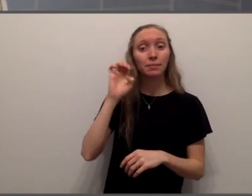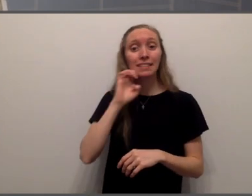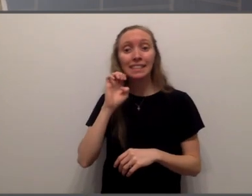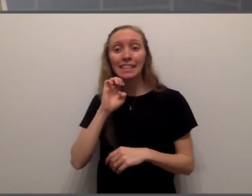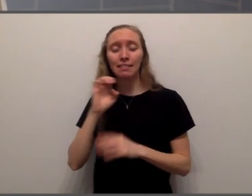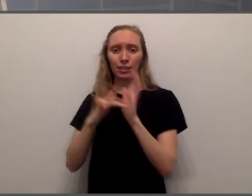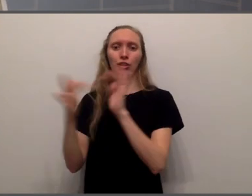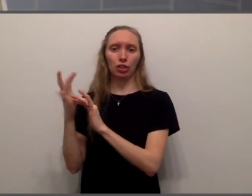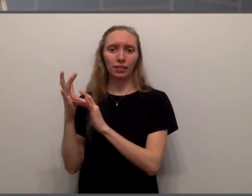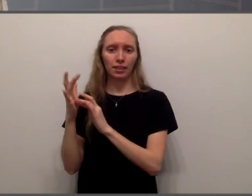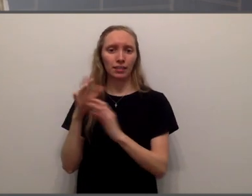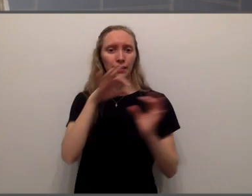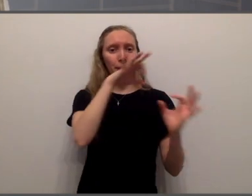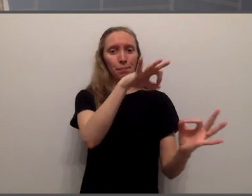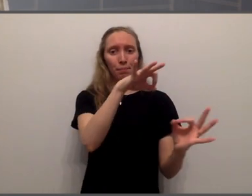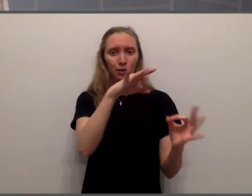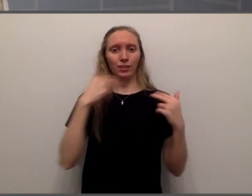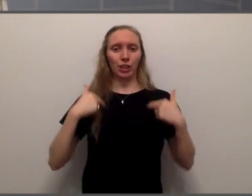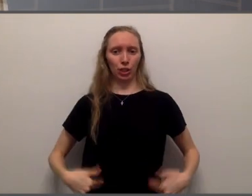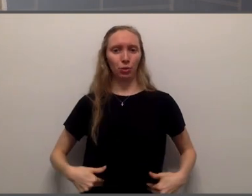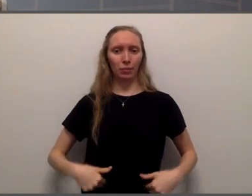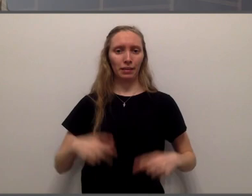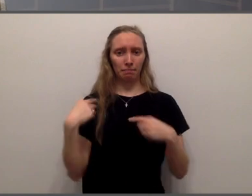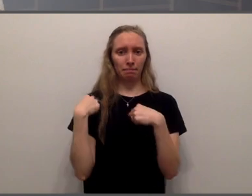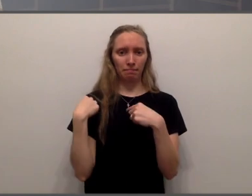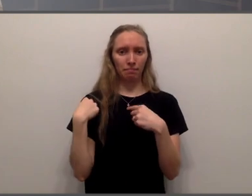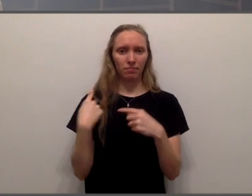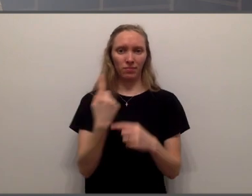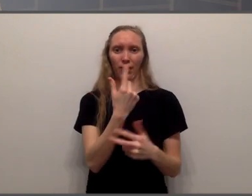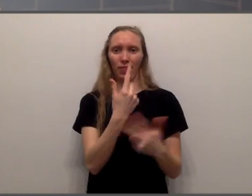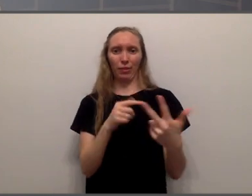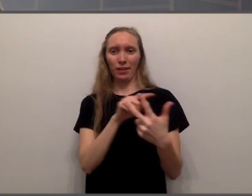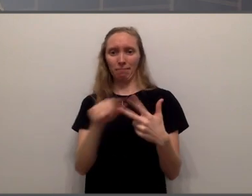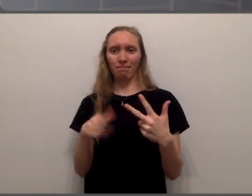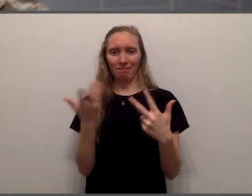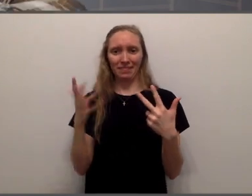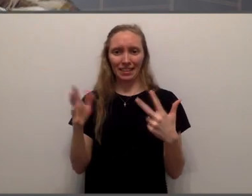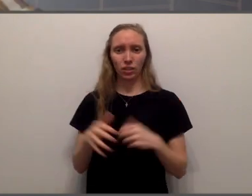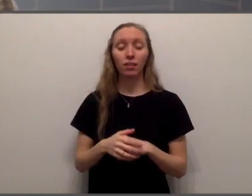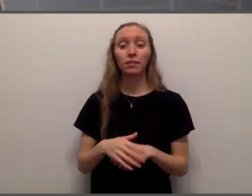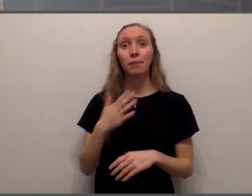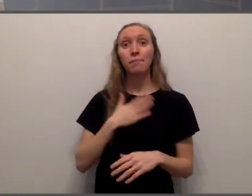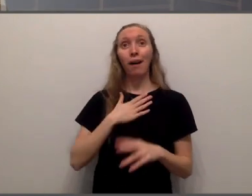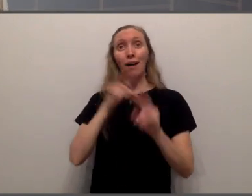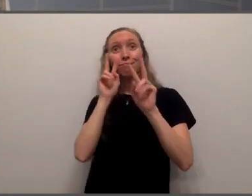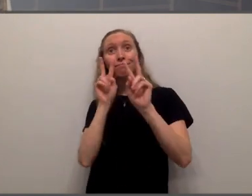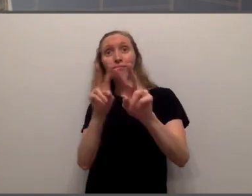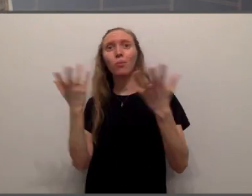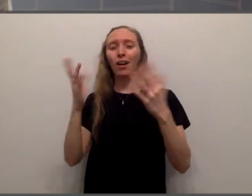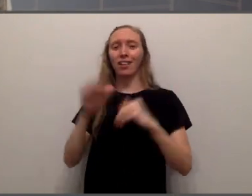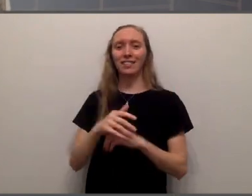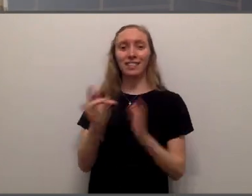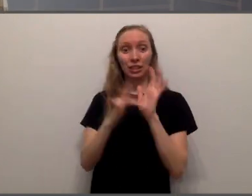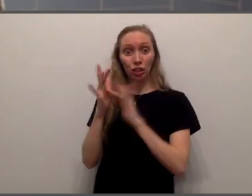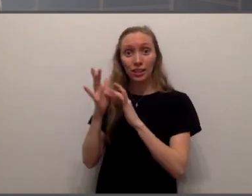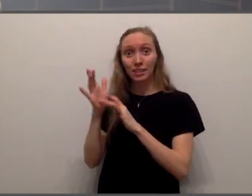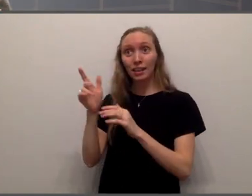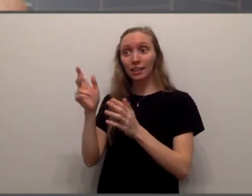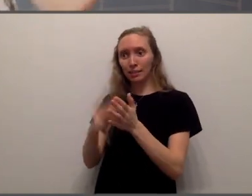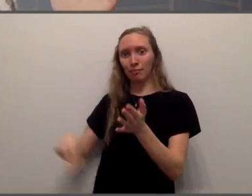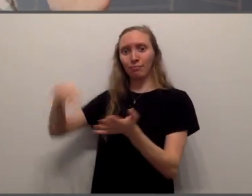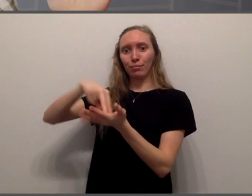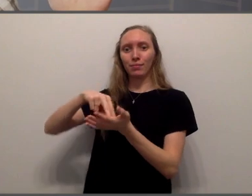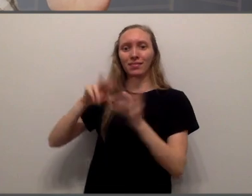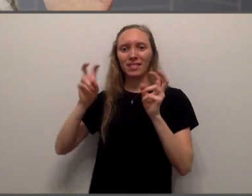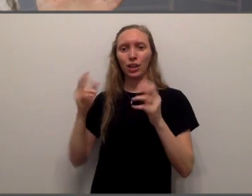able to fly. That's my takeaway from the Ascension. If the Ascension gives us a peek at the resurrection capabilities of our new bodies, one